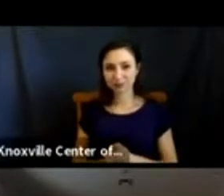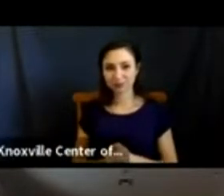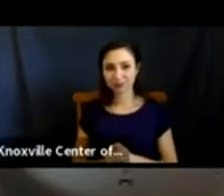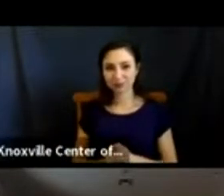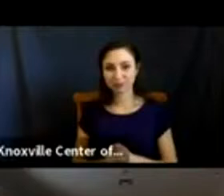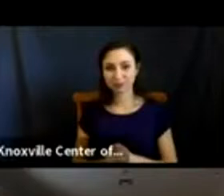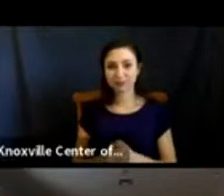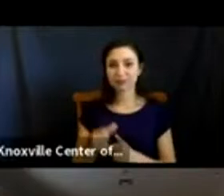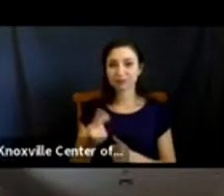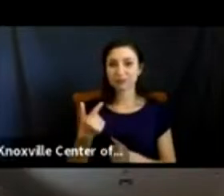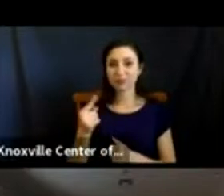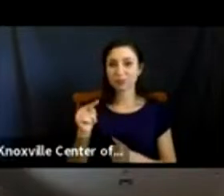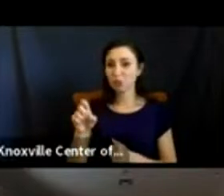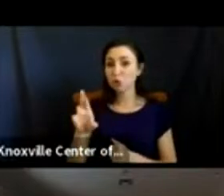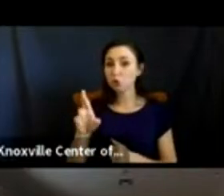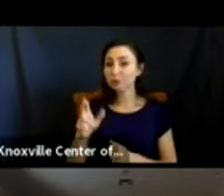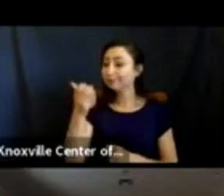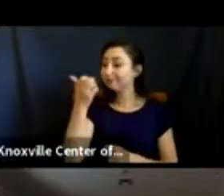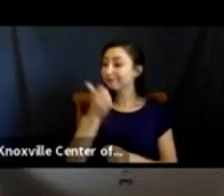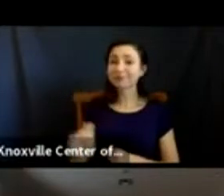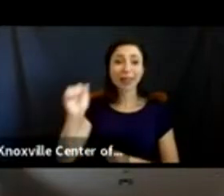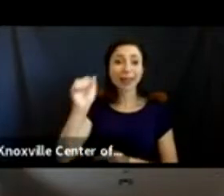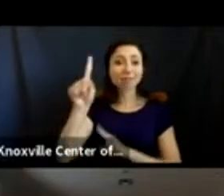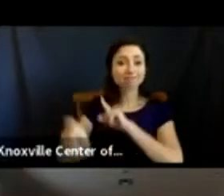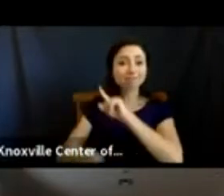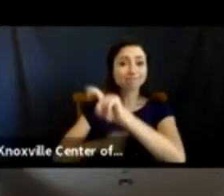Any other questions, comments?